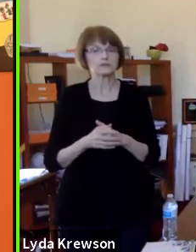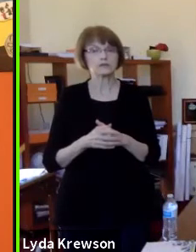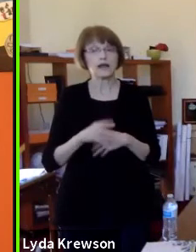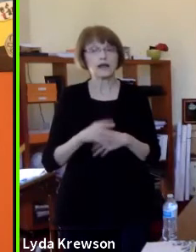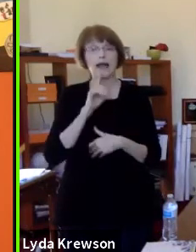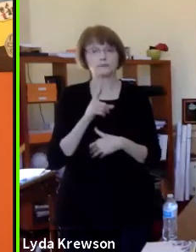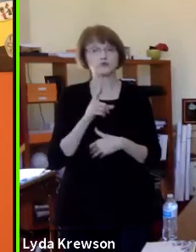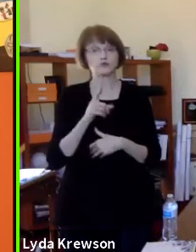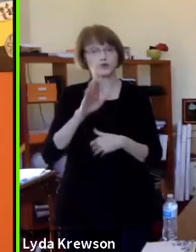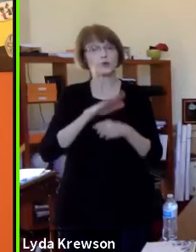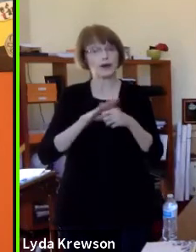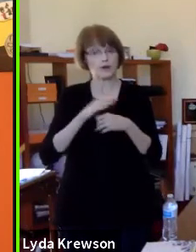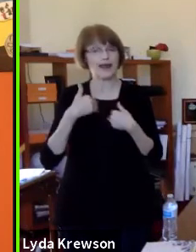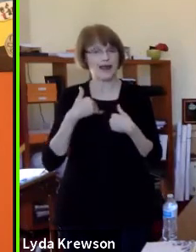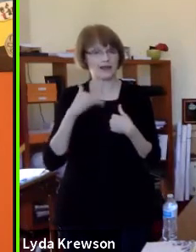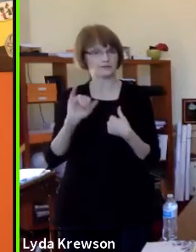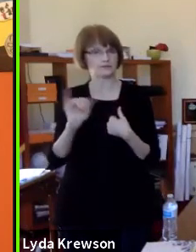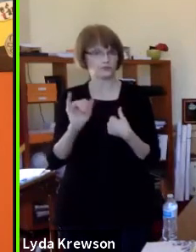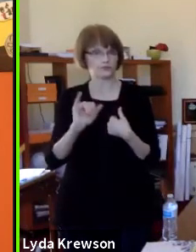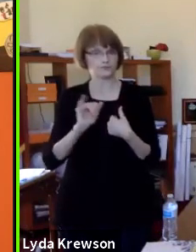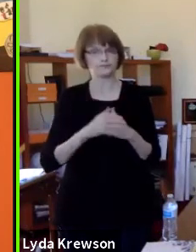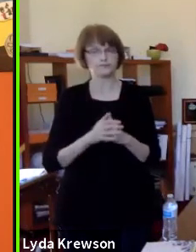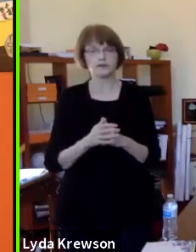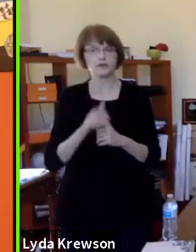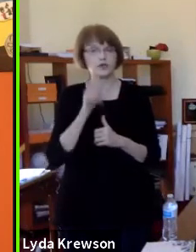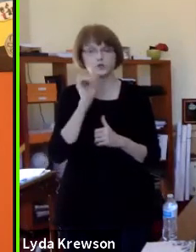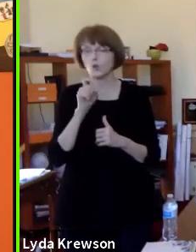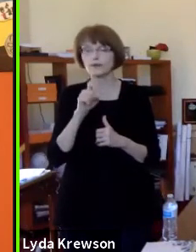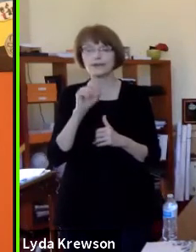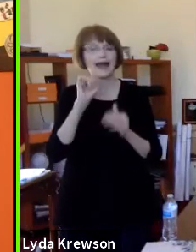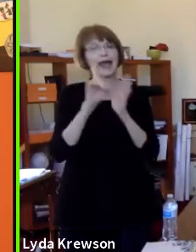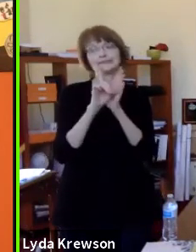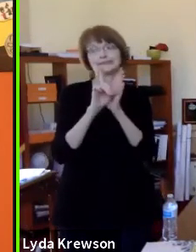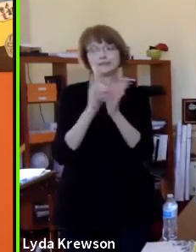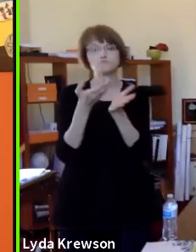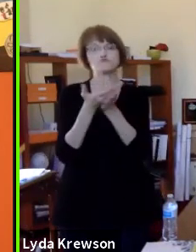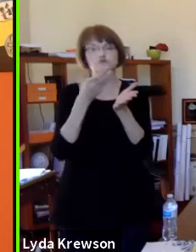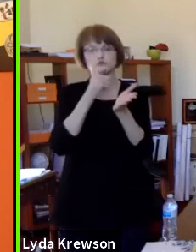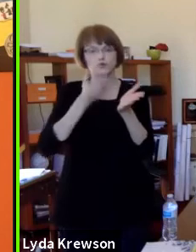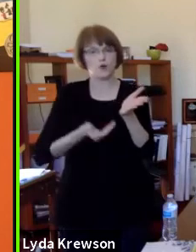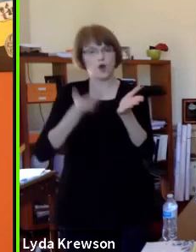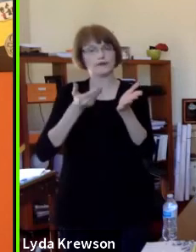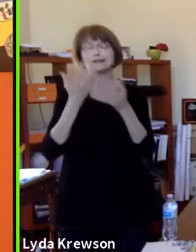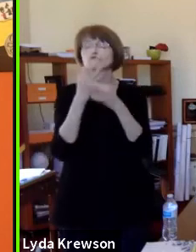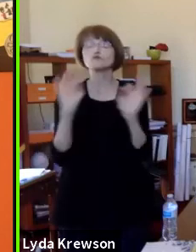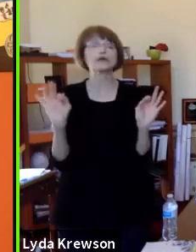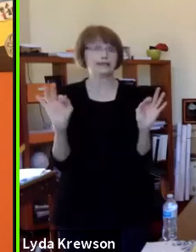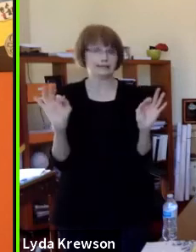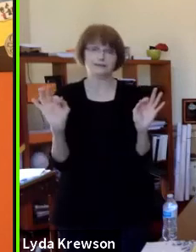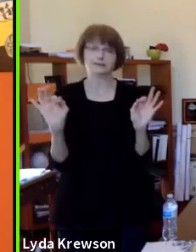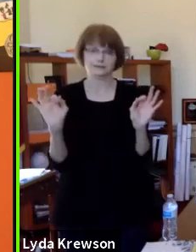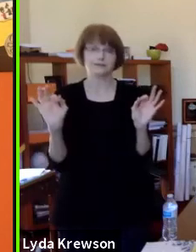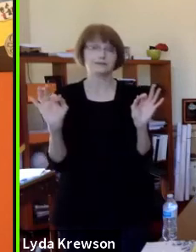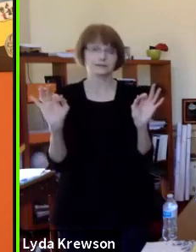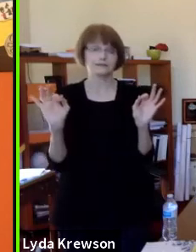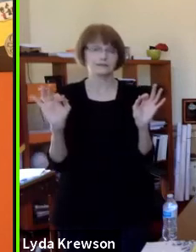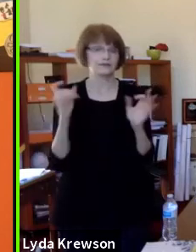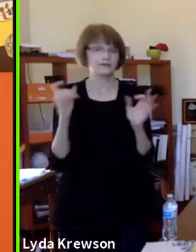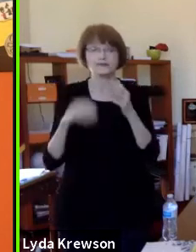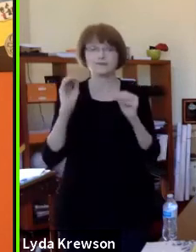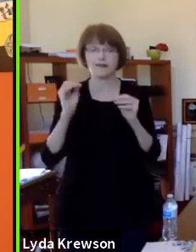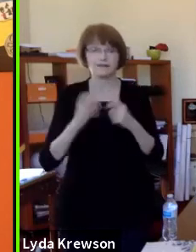there's one in your area as well. You don't need any ID. It's completely free. And I